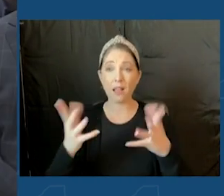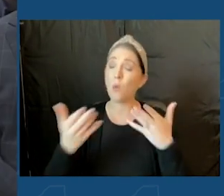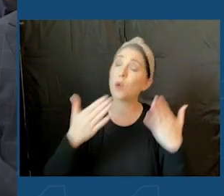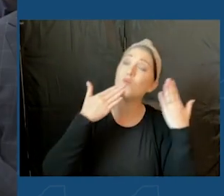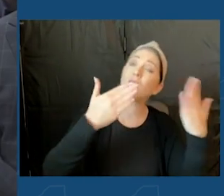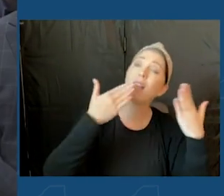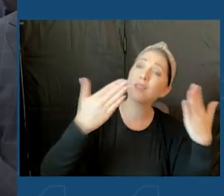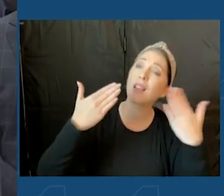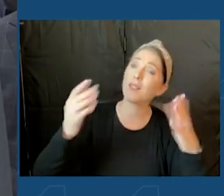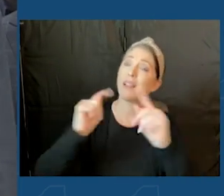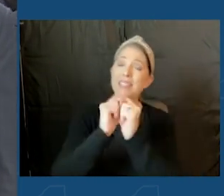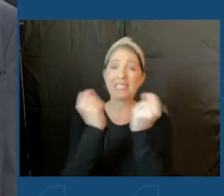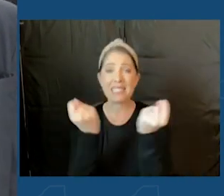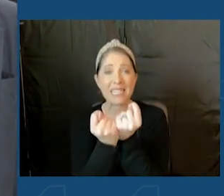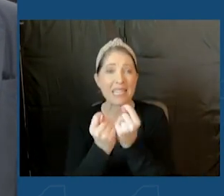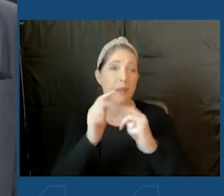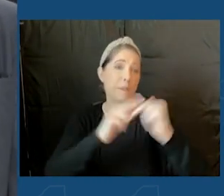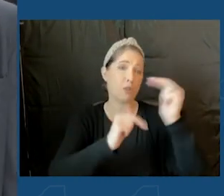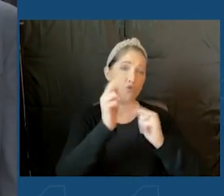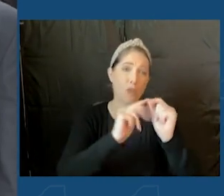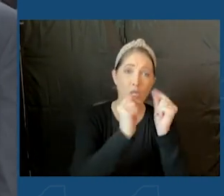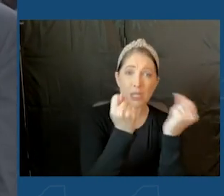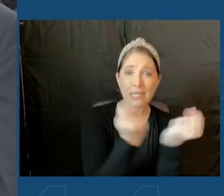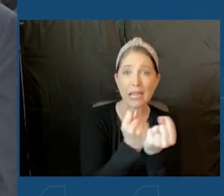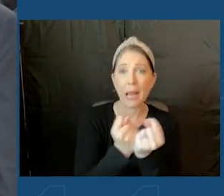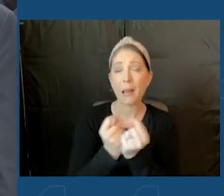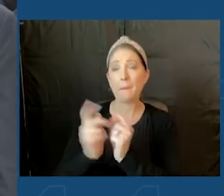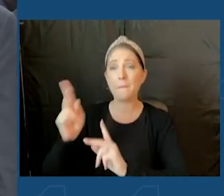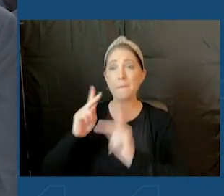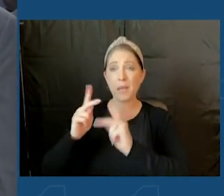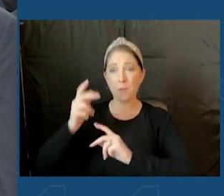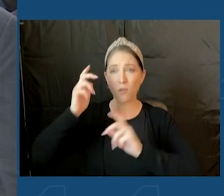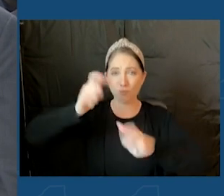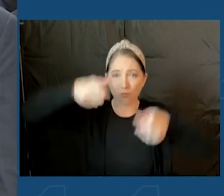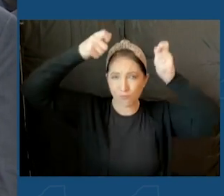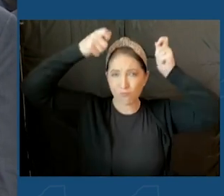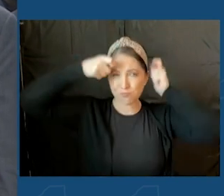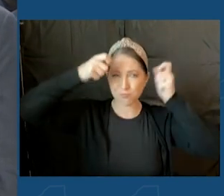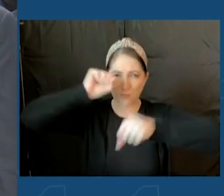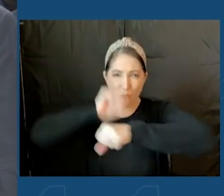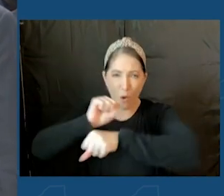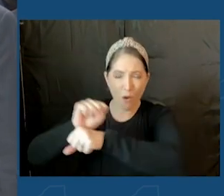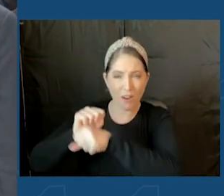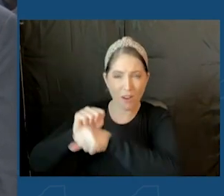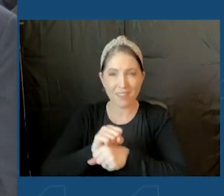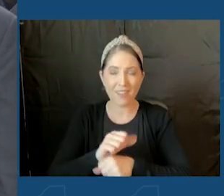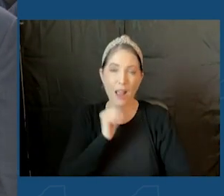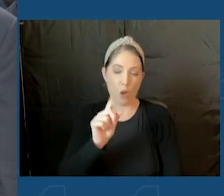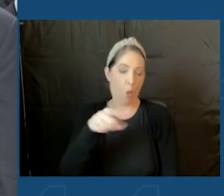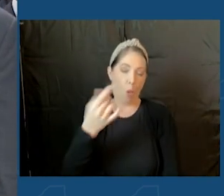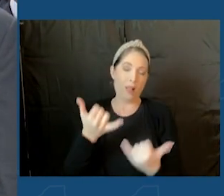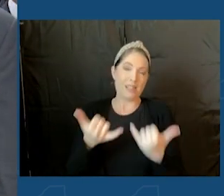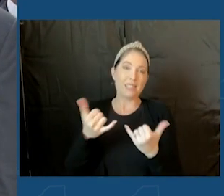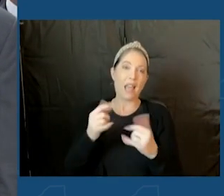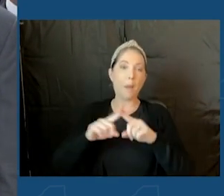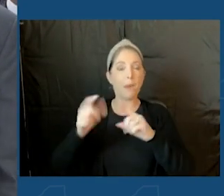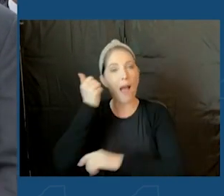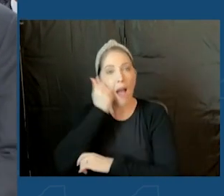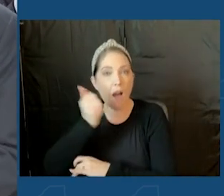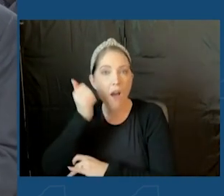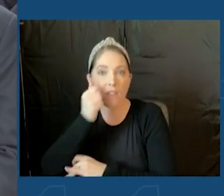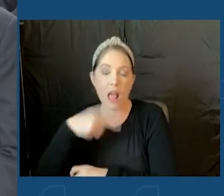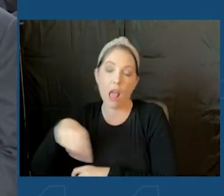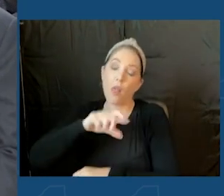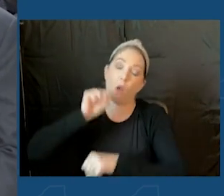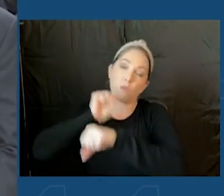team, the construction teams, the people wearing hard hats, not just on today, but every day they're getting up there and doing such hard work, and I have